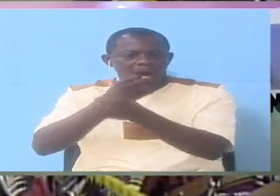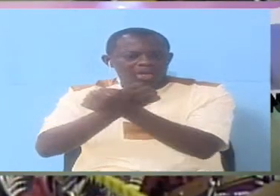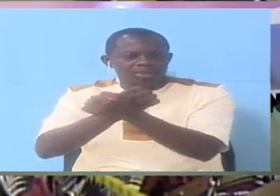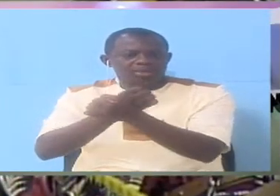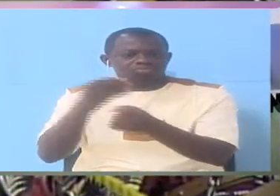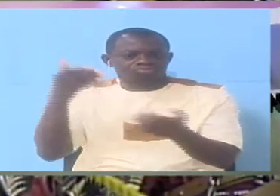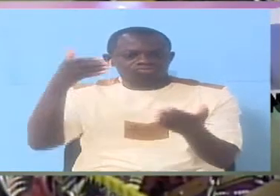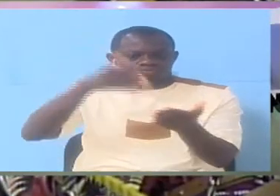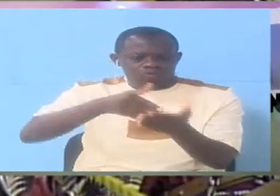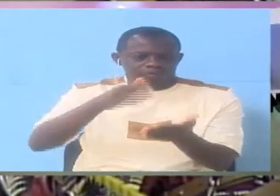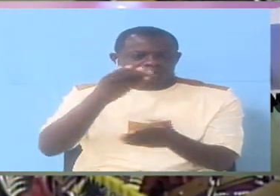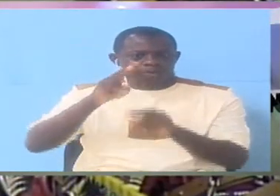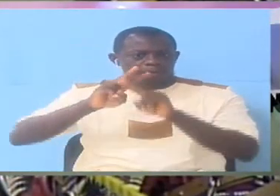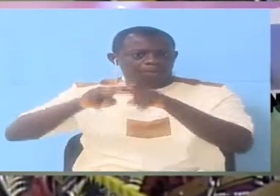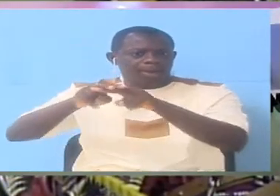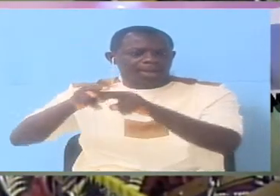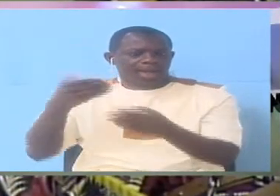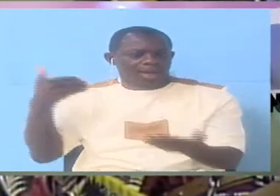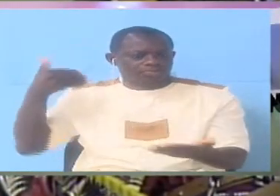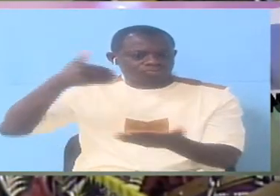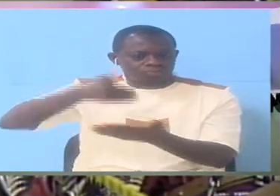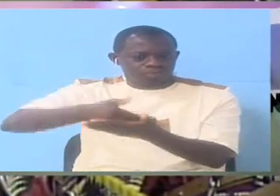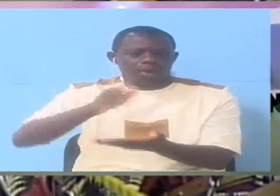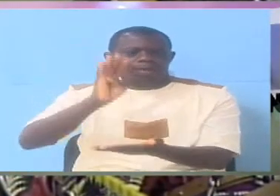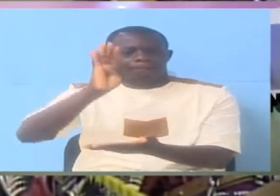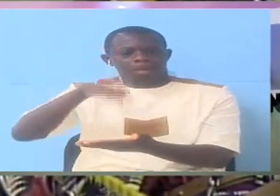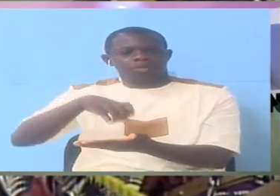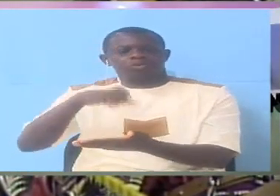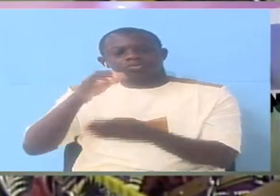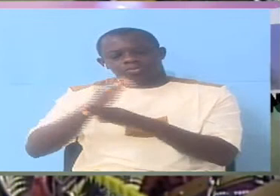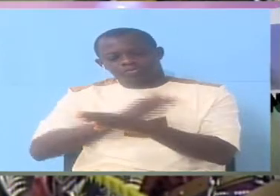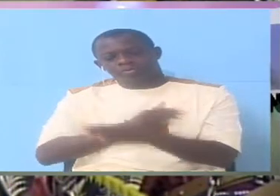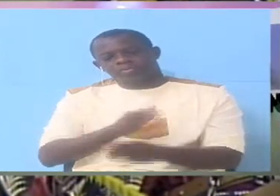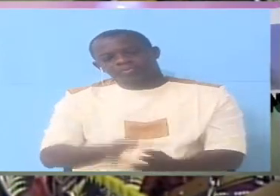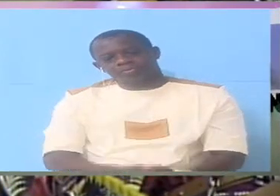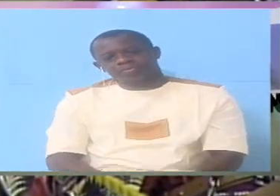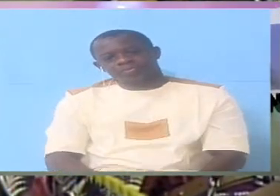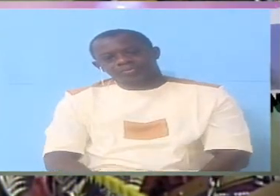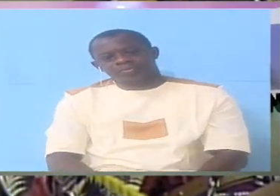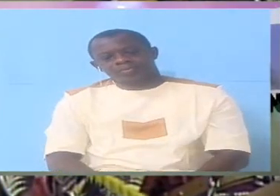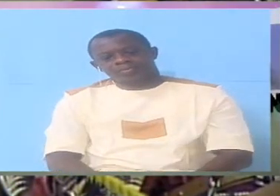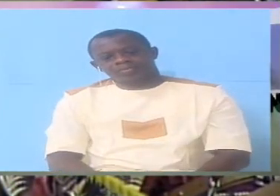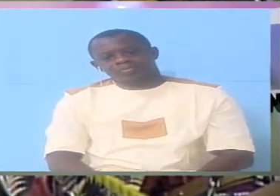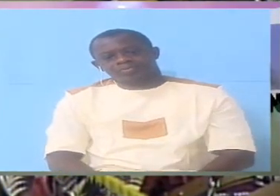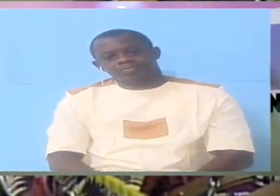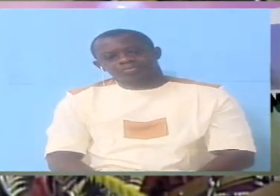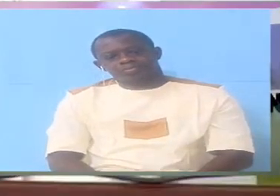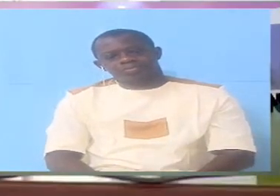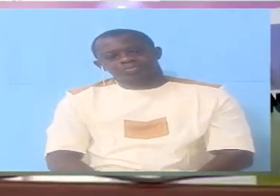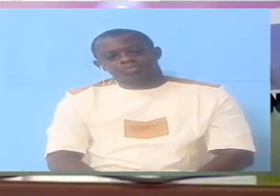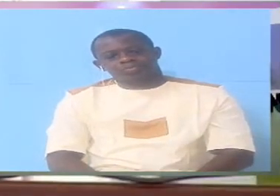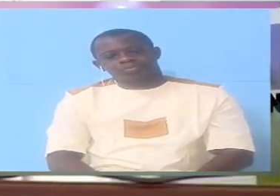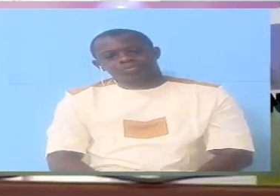nga xam ne moom mooy njiiti Navy gi muy Sadio Fofana jamono jooju nag pour mu mun ñoo jàppale